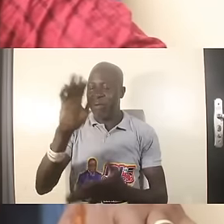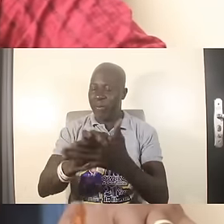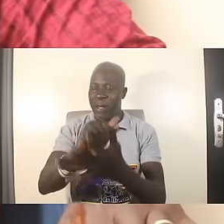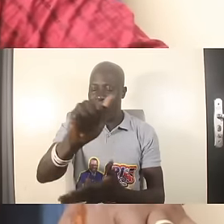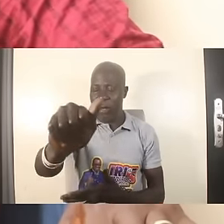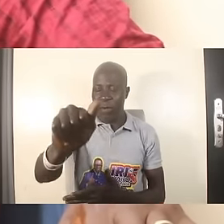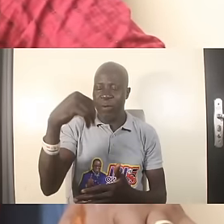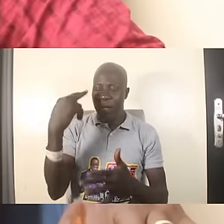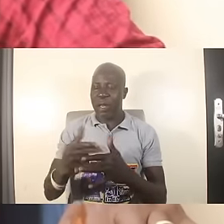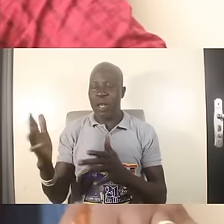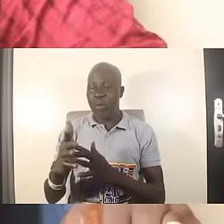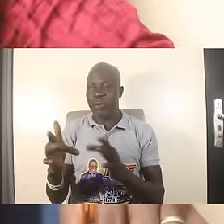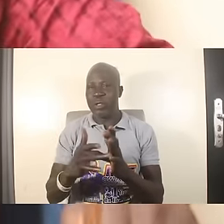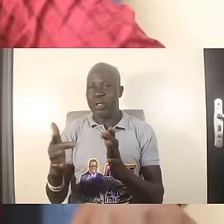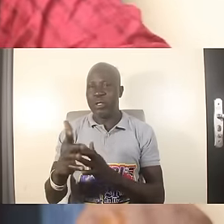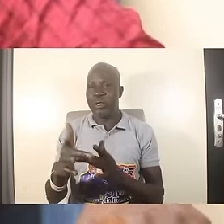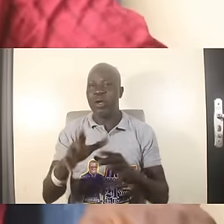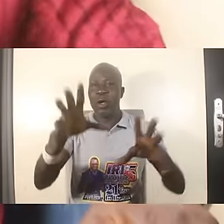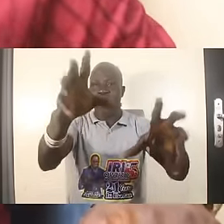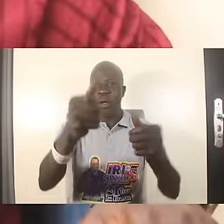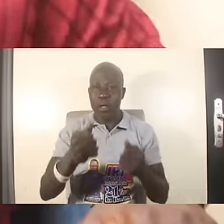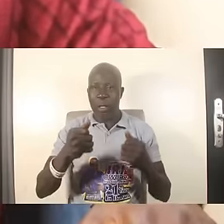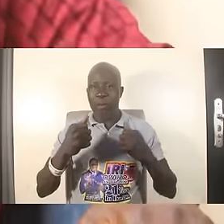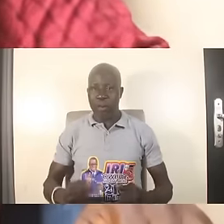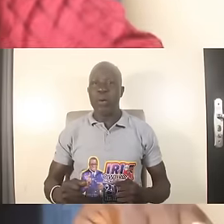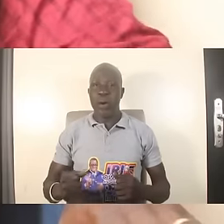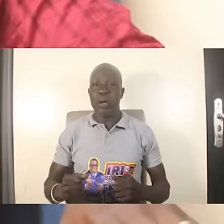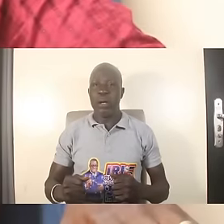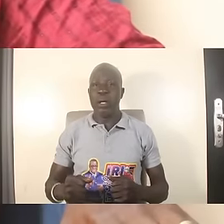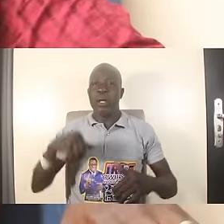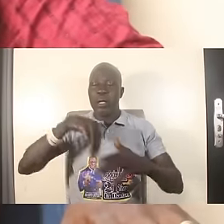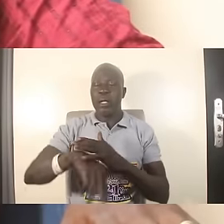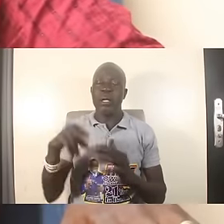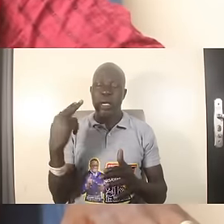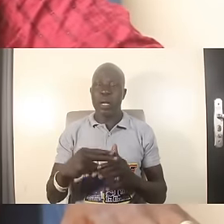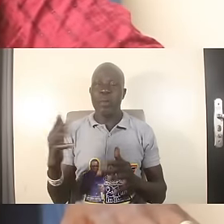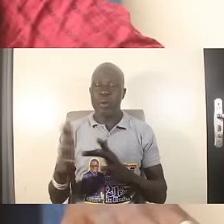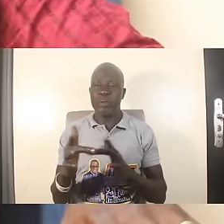If you believe. Loruko Jesu. In the name of Jesus. O ya gbagbara. Amen. Receive power. In Nigeria.